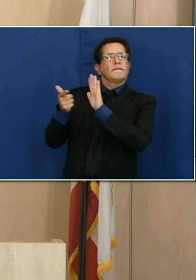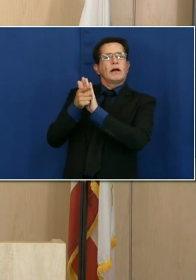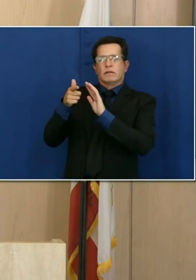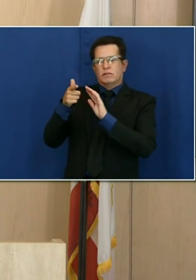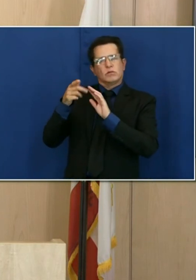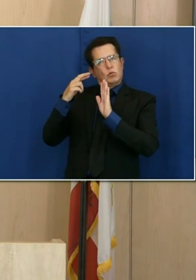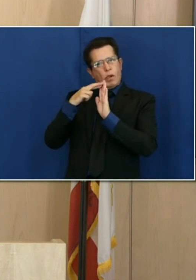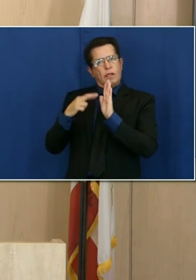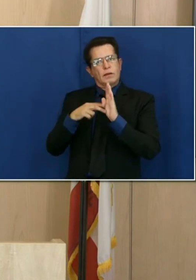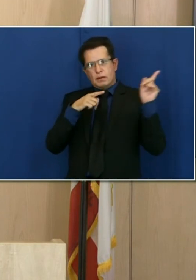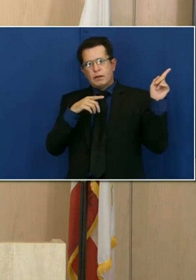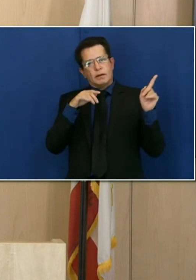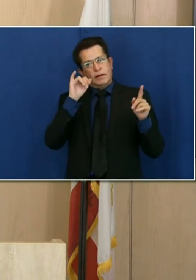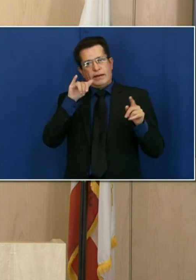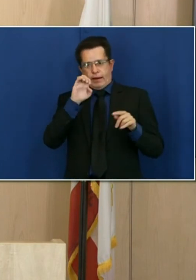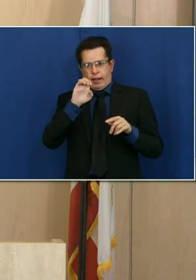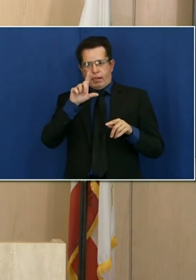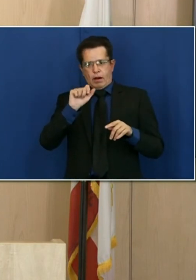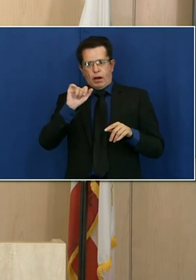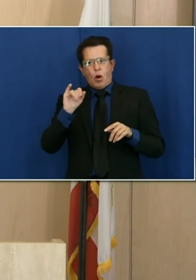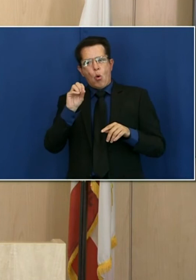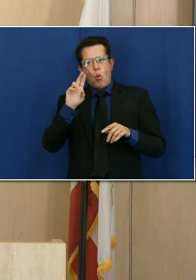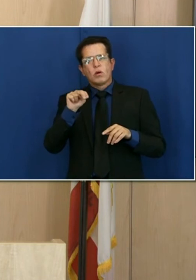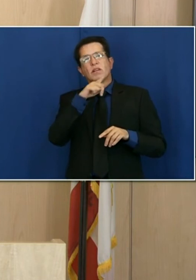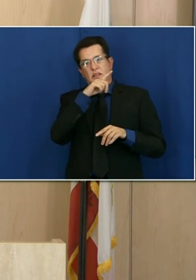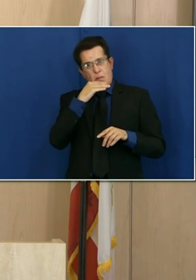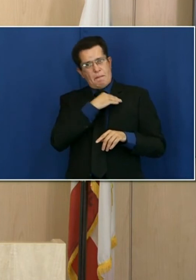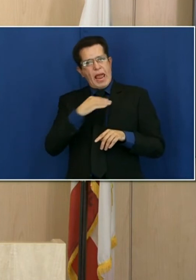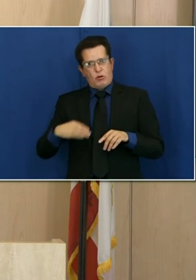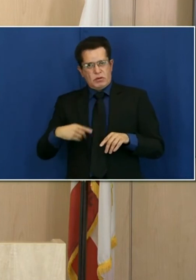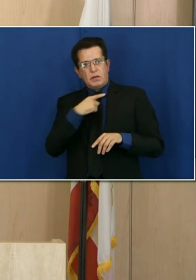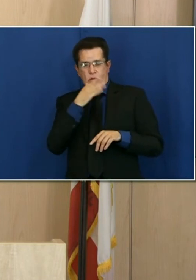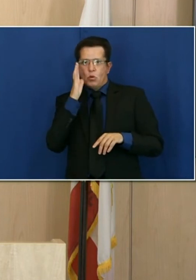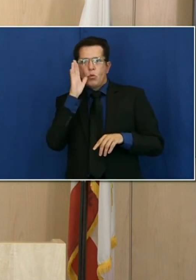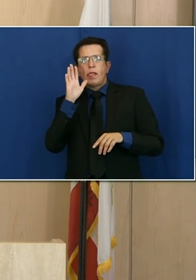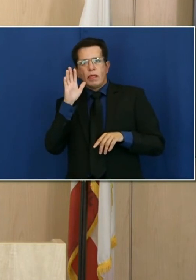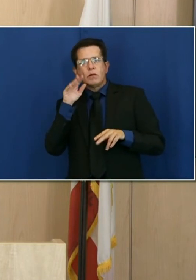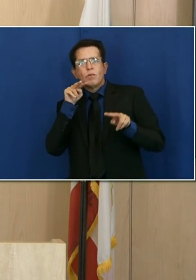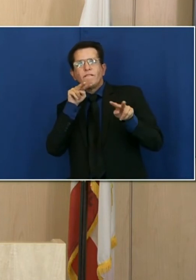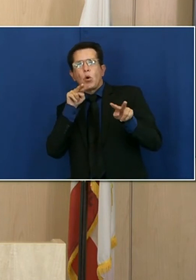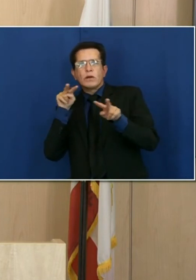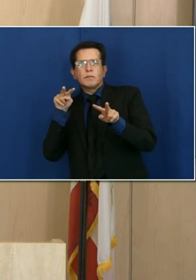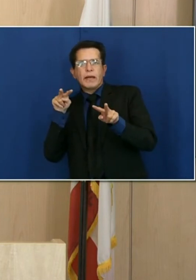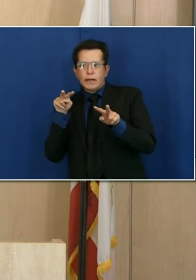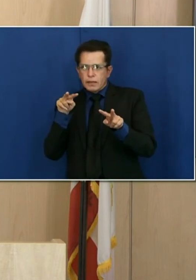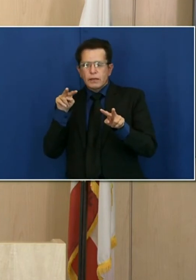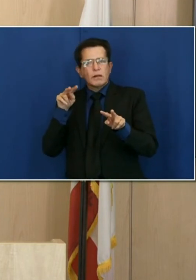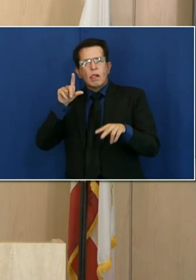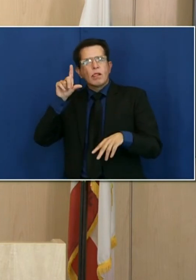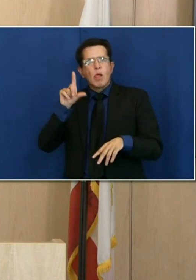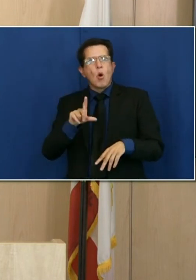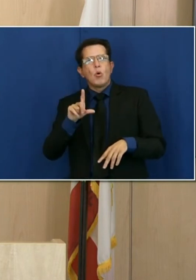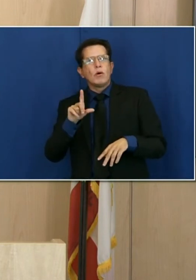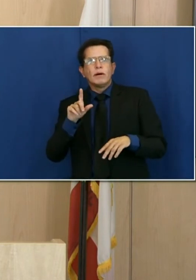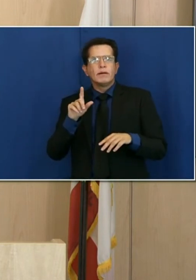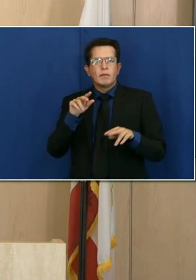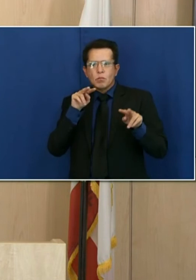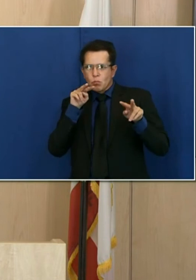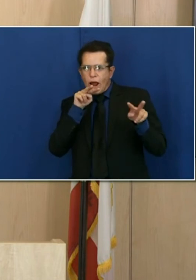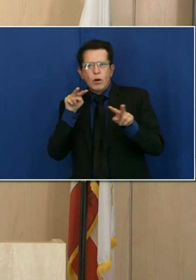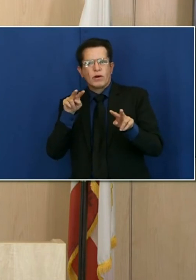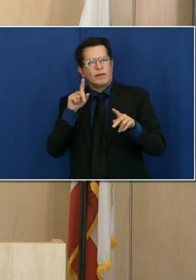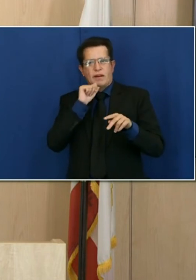where the mayor has said they've told their police to make enforcement a low priority. So I guess I have a 2-part question. One